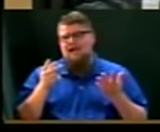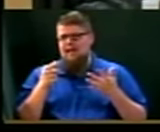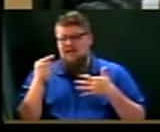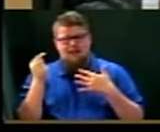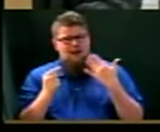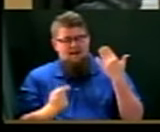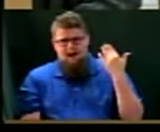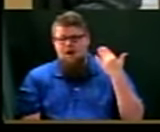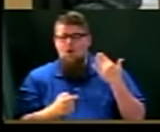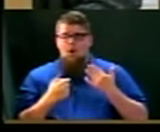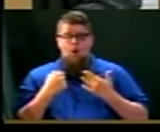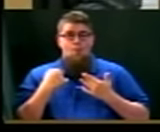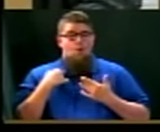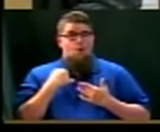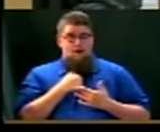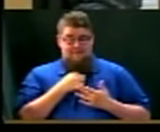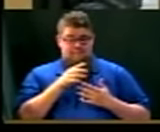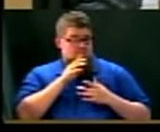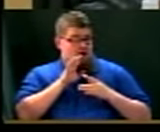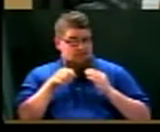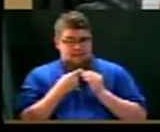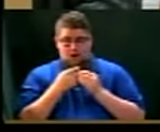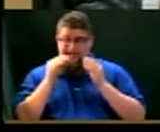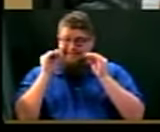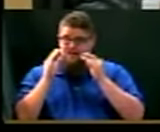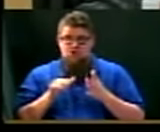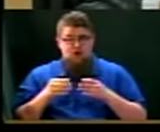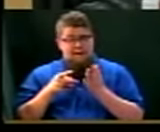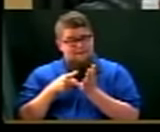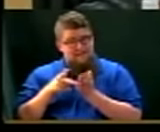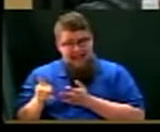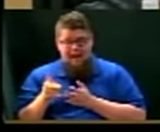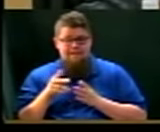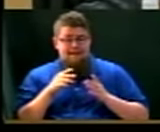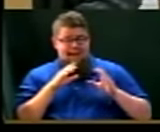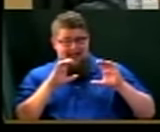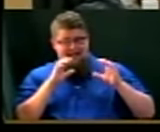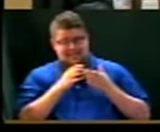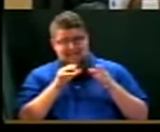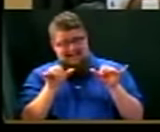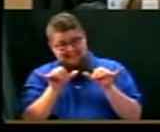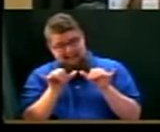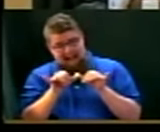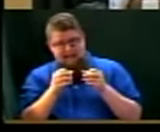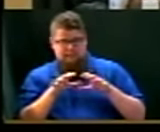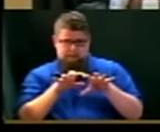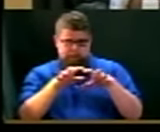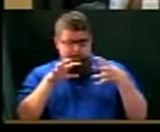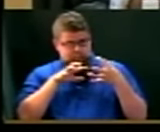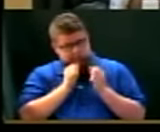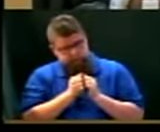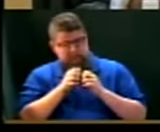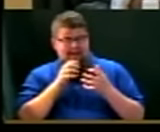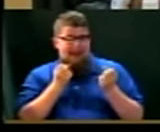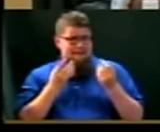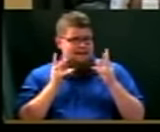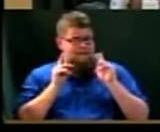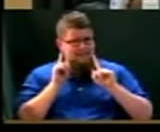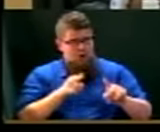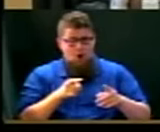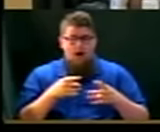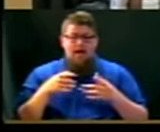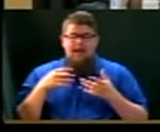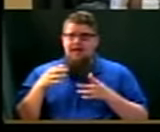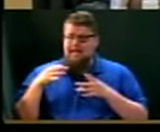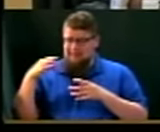We have talked about teacher compensation and class size and the benefits